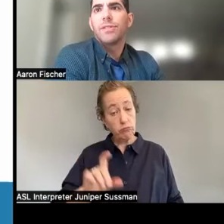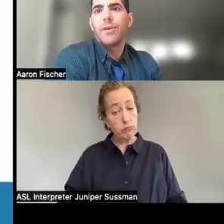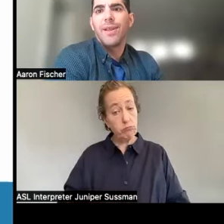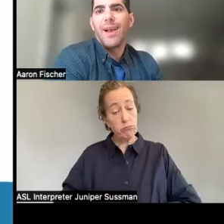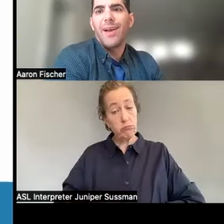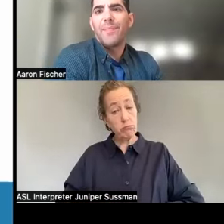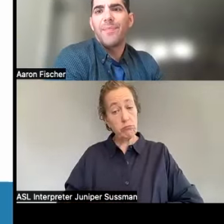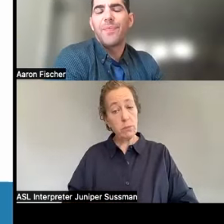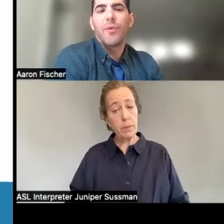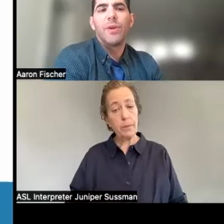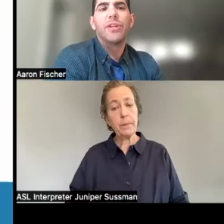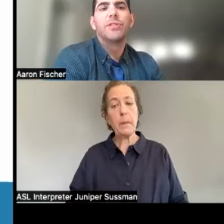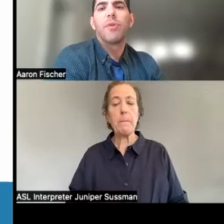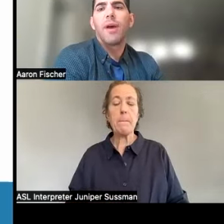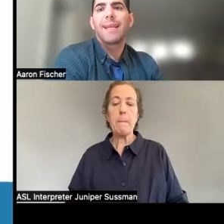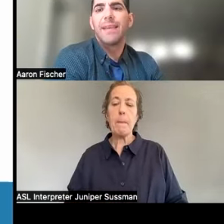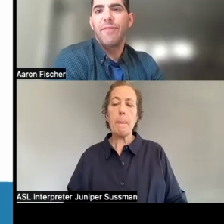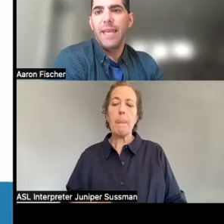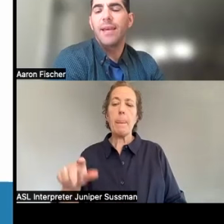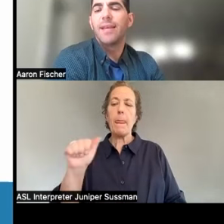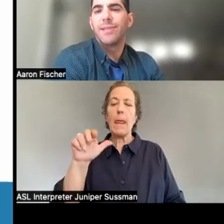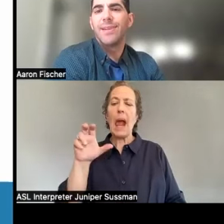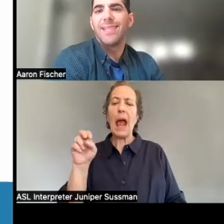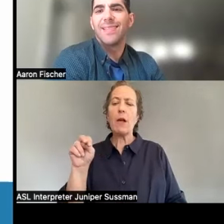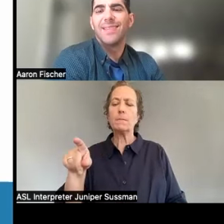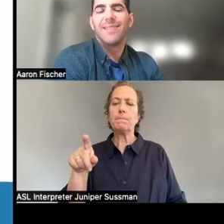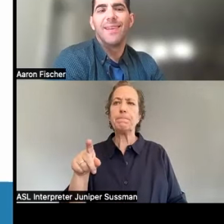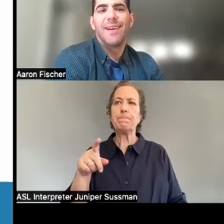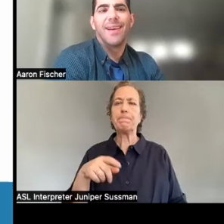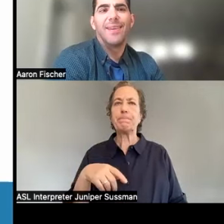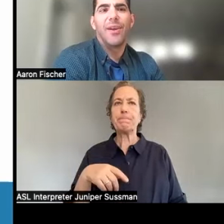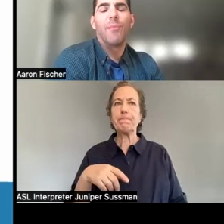Well, so reduced productivity is a